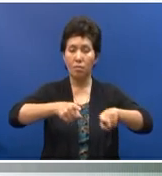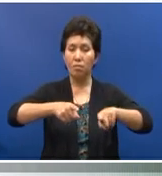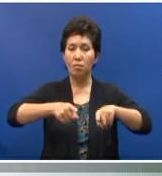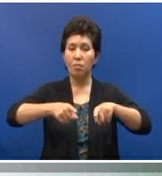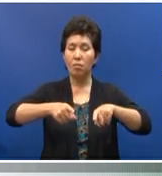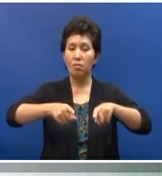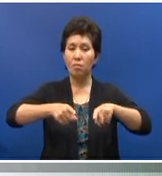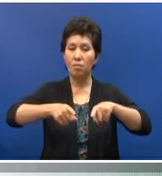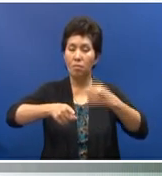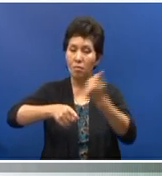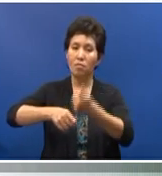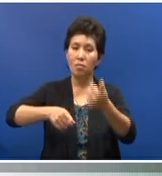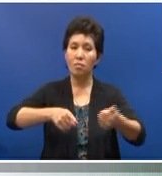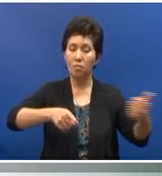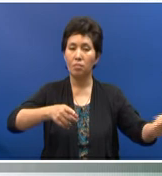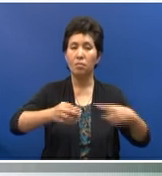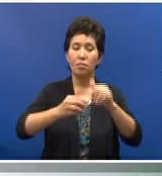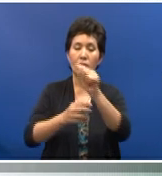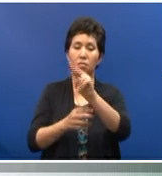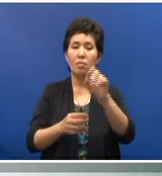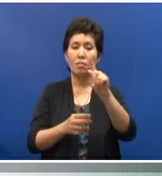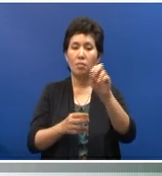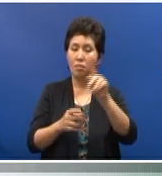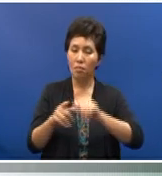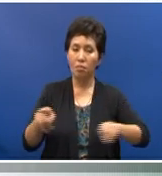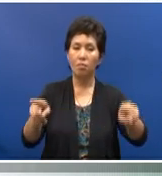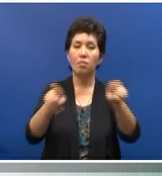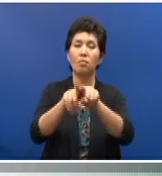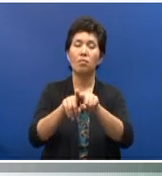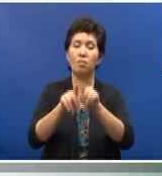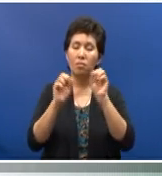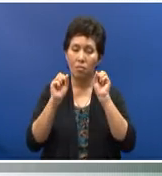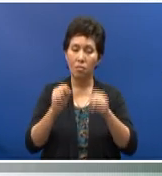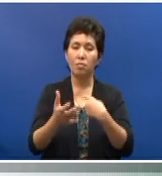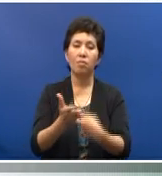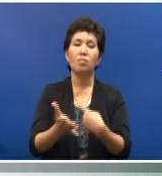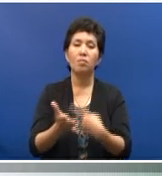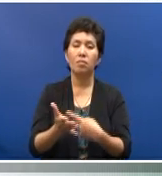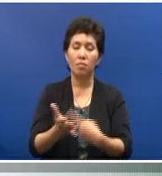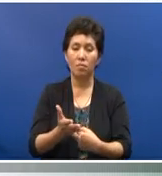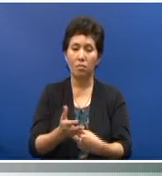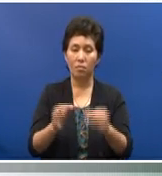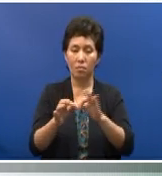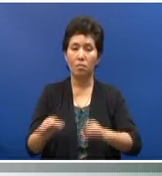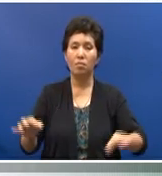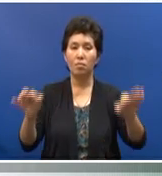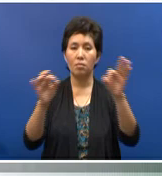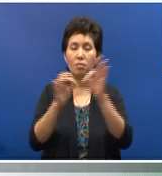prospects open to the anthropology graduate, and also you need to be able to discuss the importance